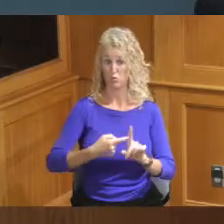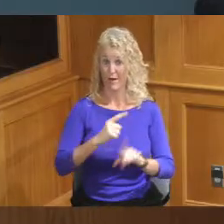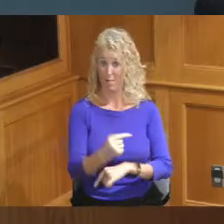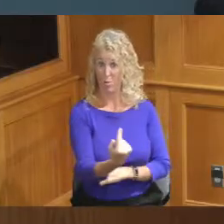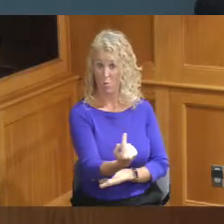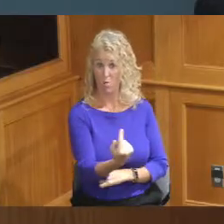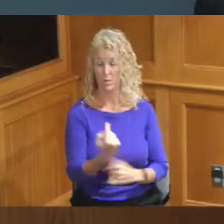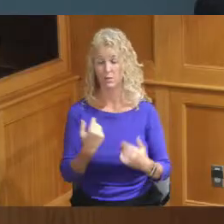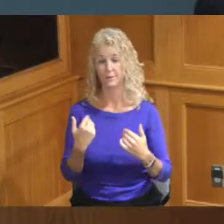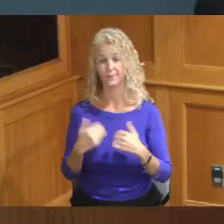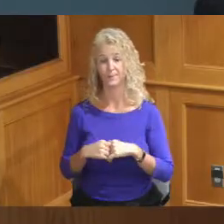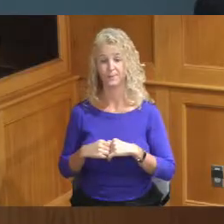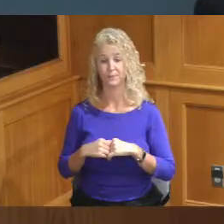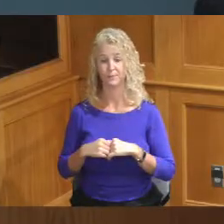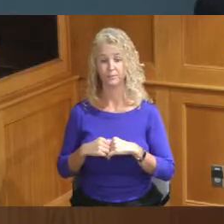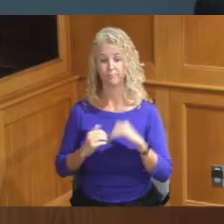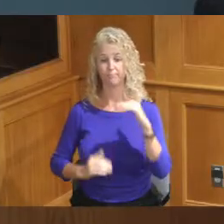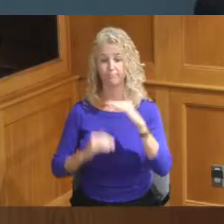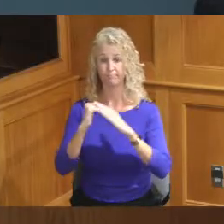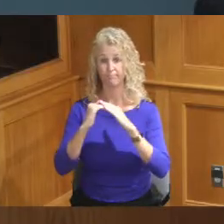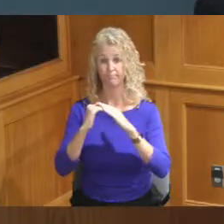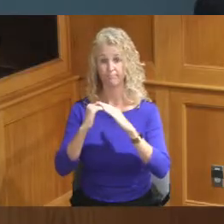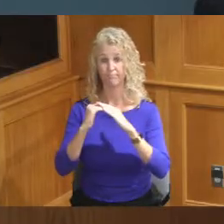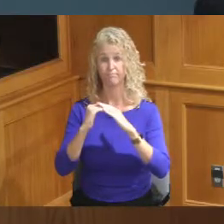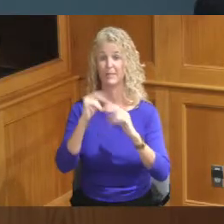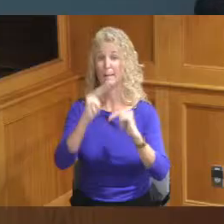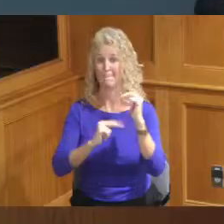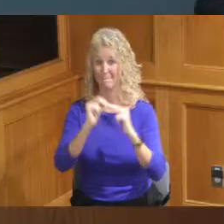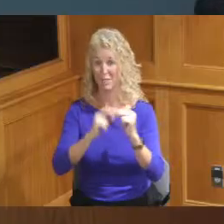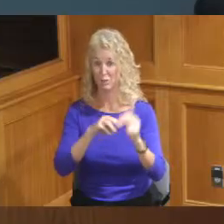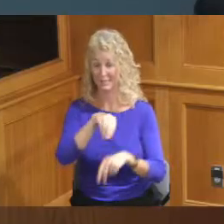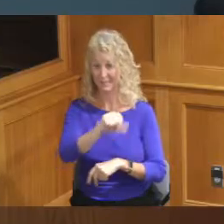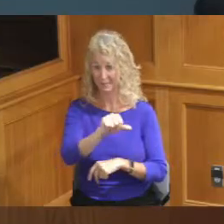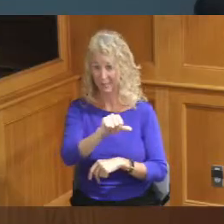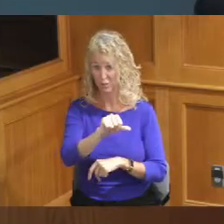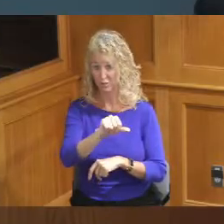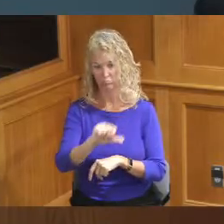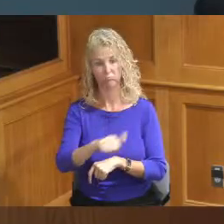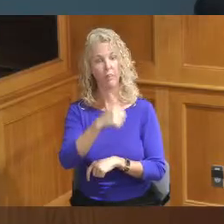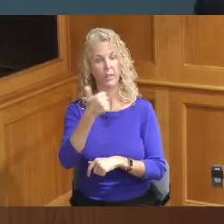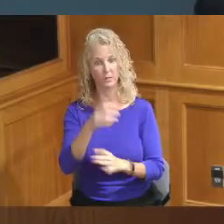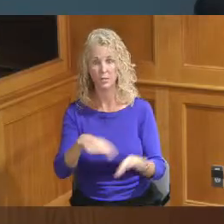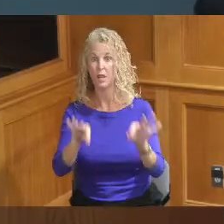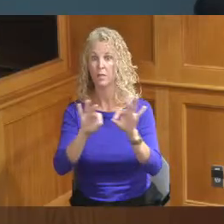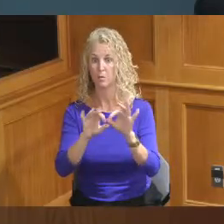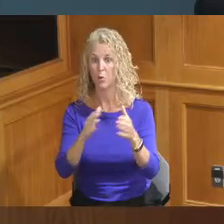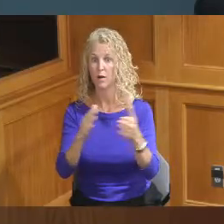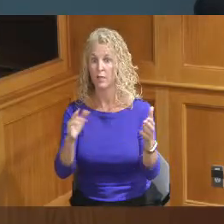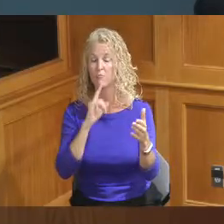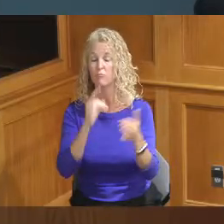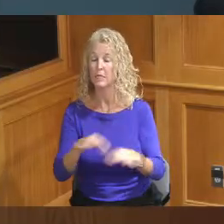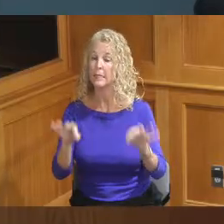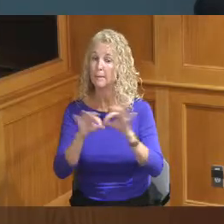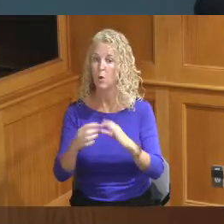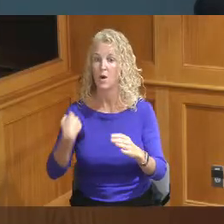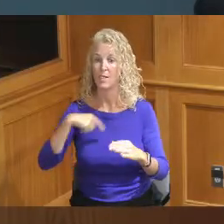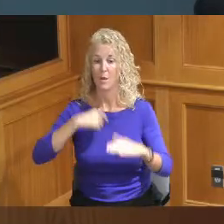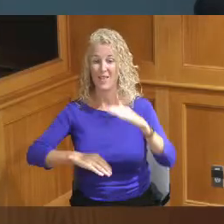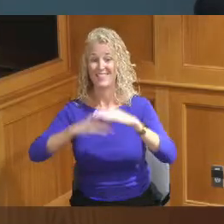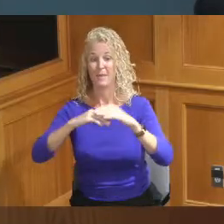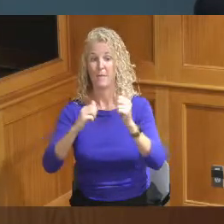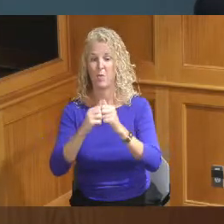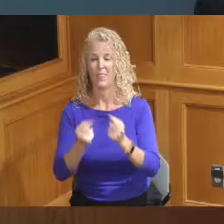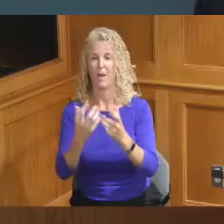got capped capital expenditures, which is another item that limits our exposure. It's critically important that we have